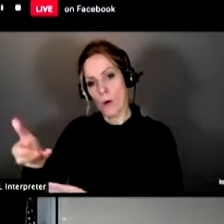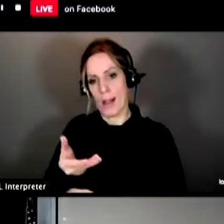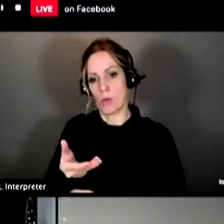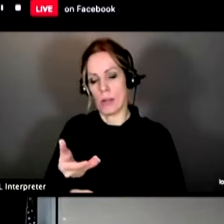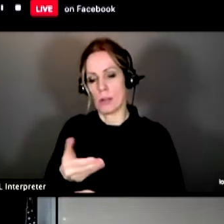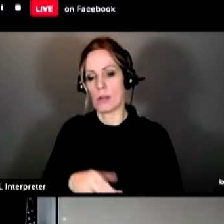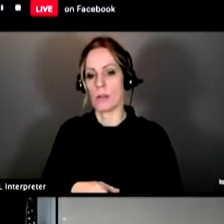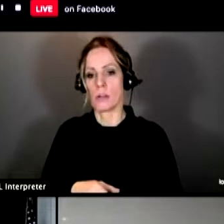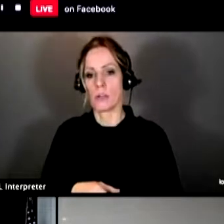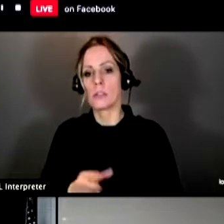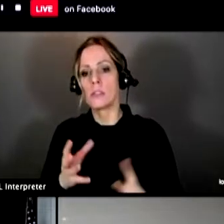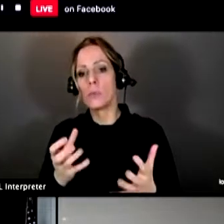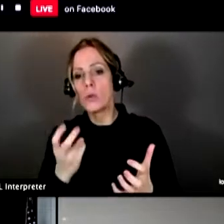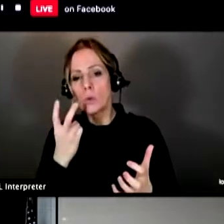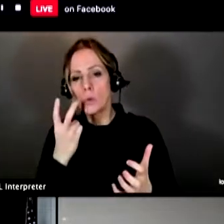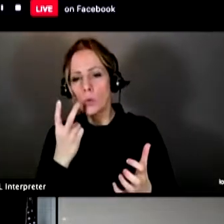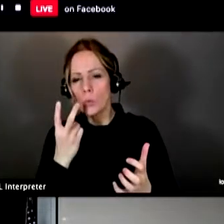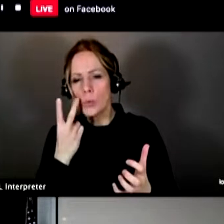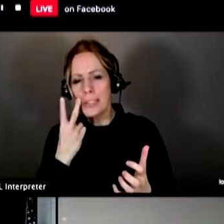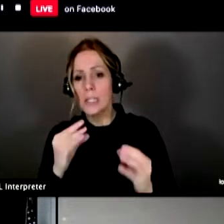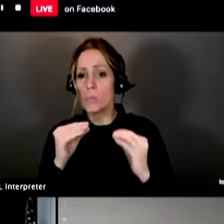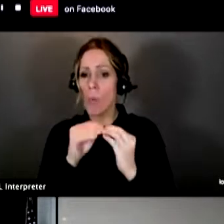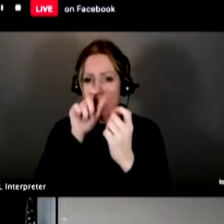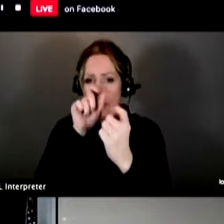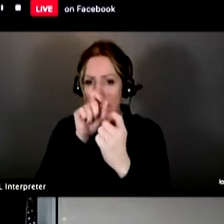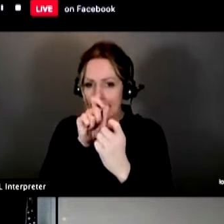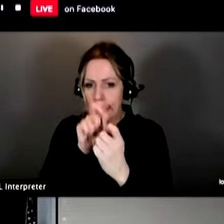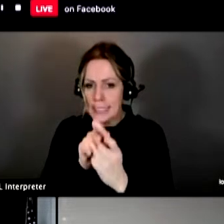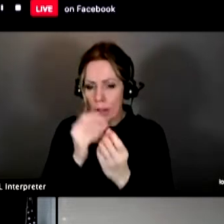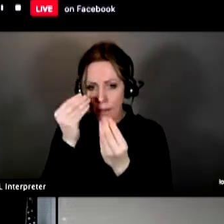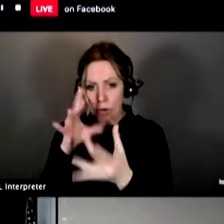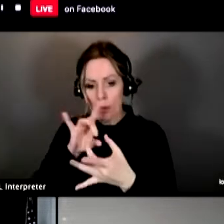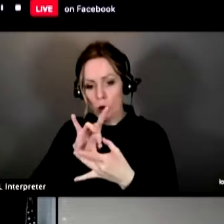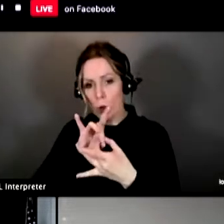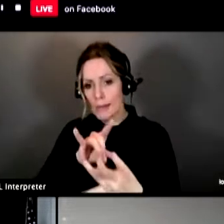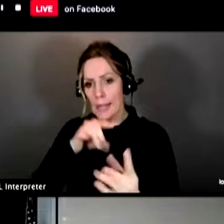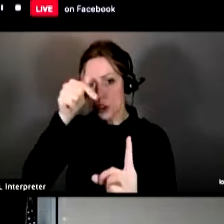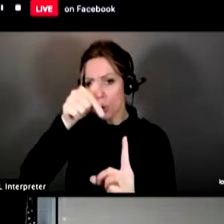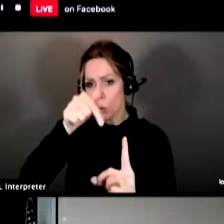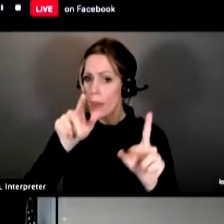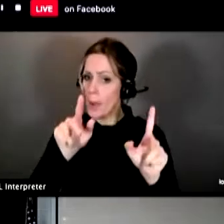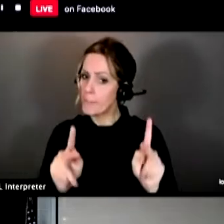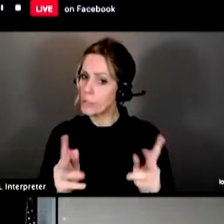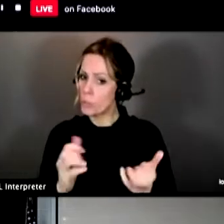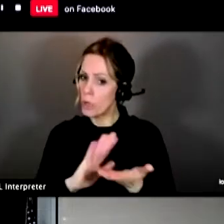more detailed information as to the person who wants to become a police officer.